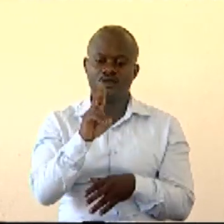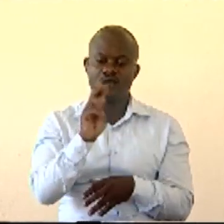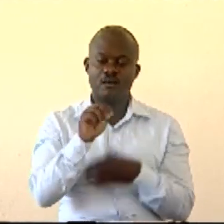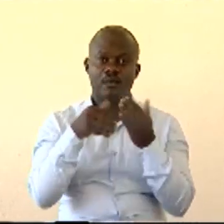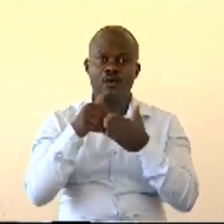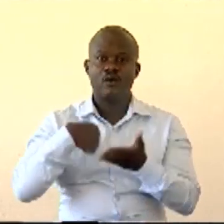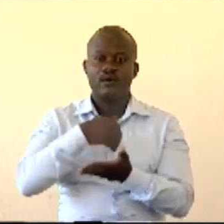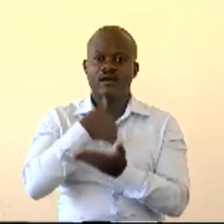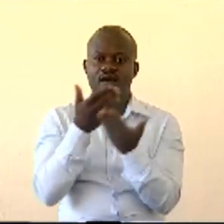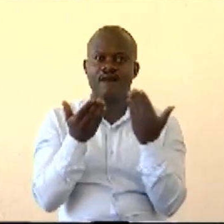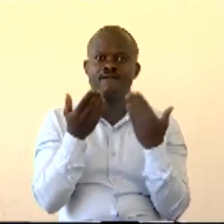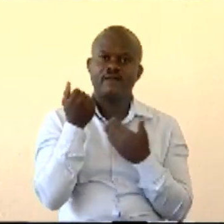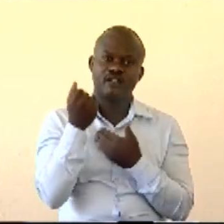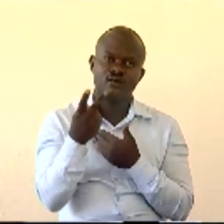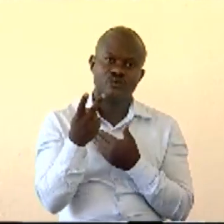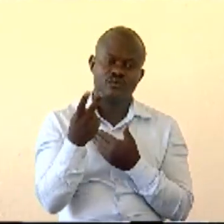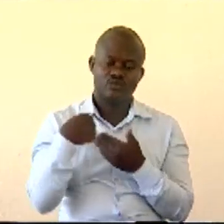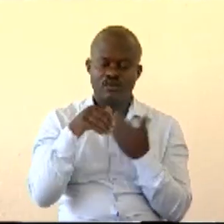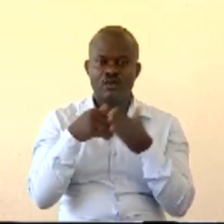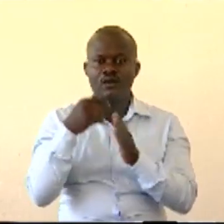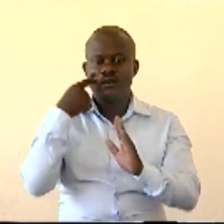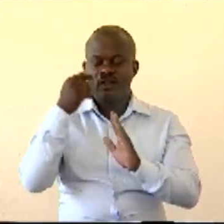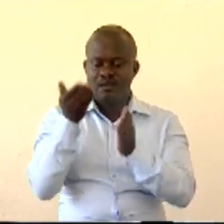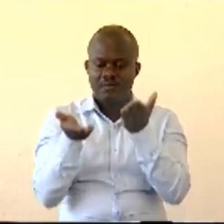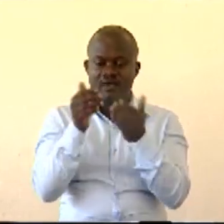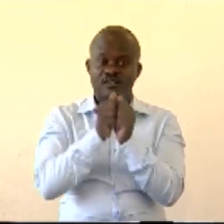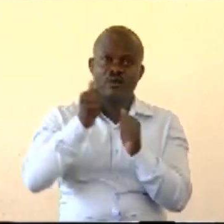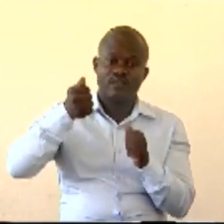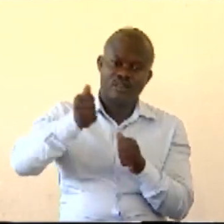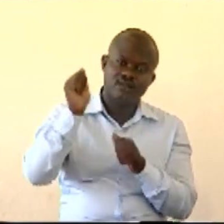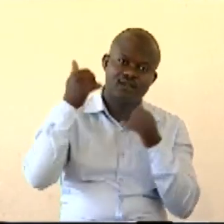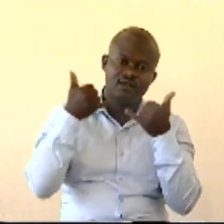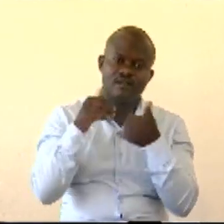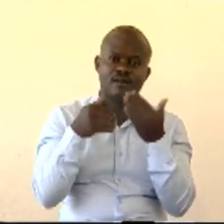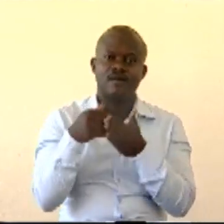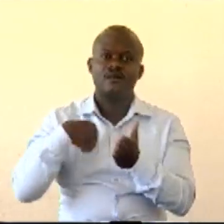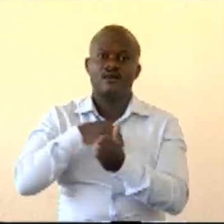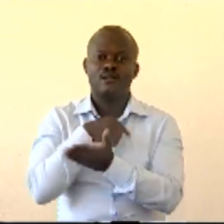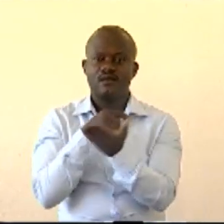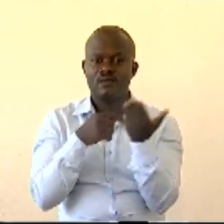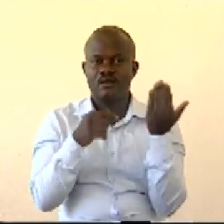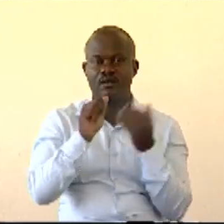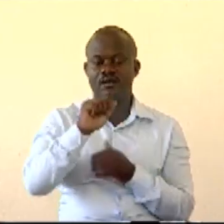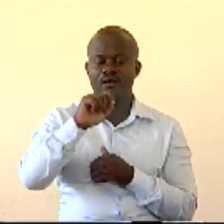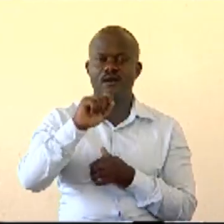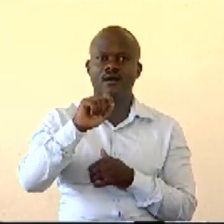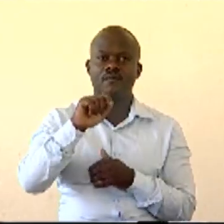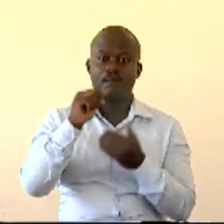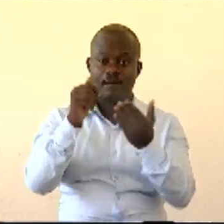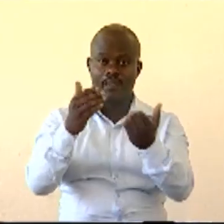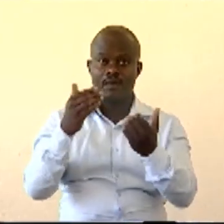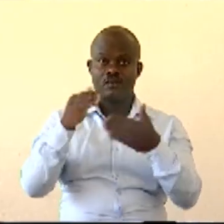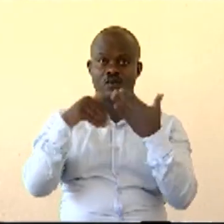we have here? We have 2, so we balance like this. And now we have 2 chlorine atoms, we balance.